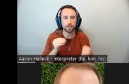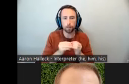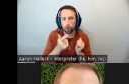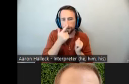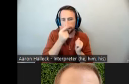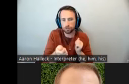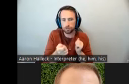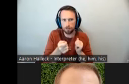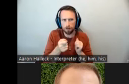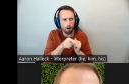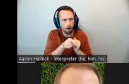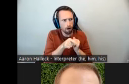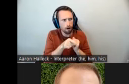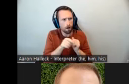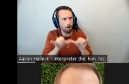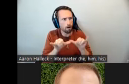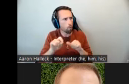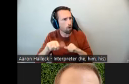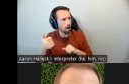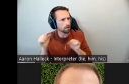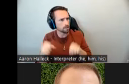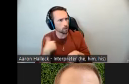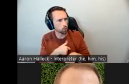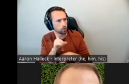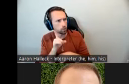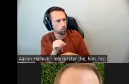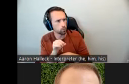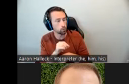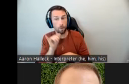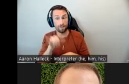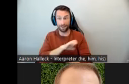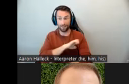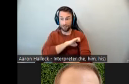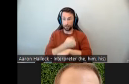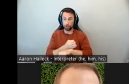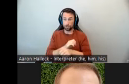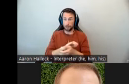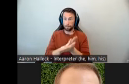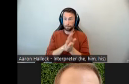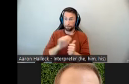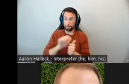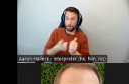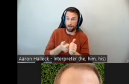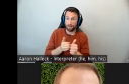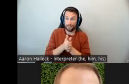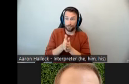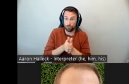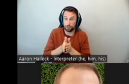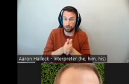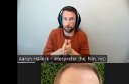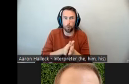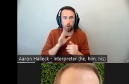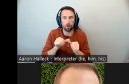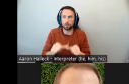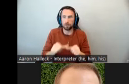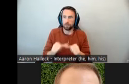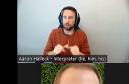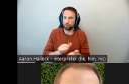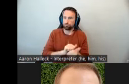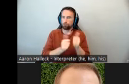this? The energy that is created by this interest will fuel our efforts and motivate us to keep changing the NYU